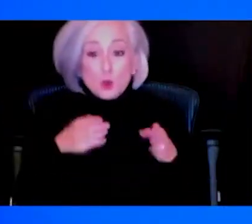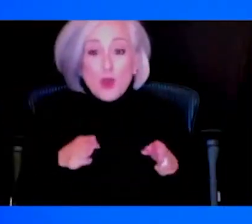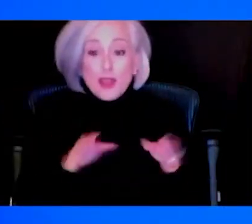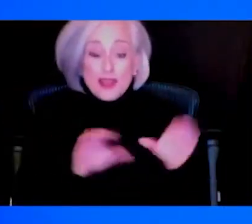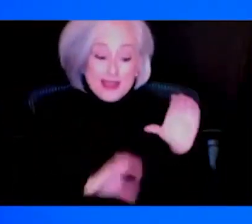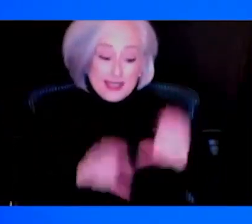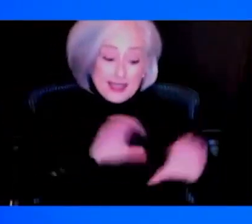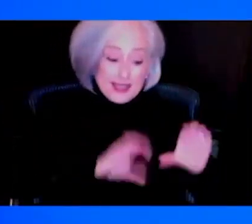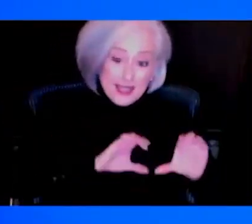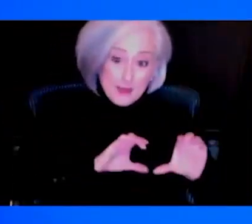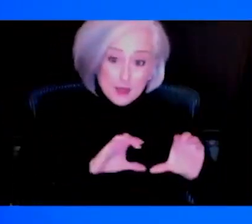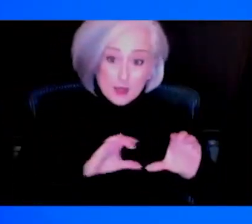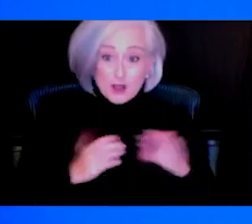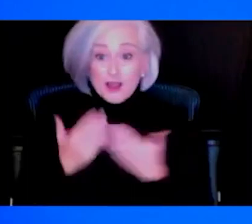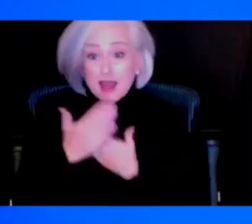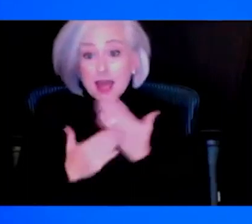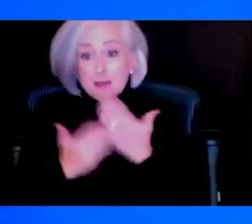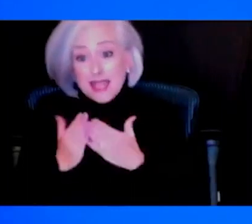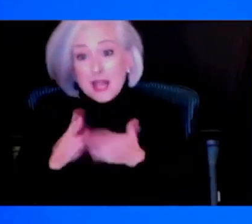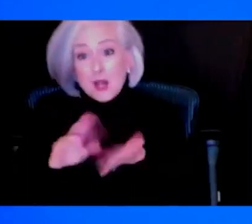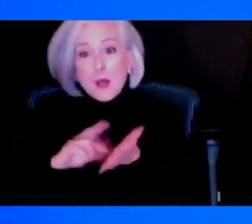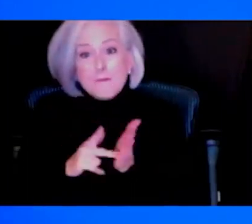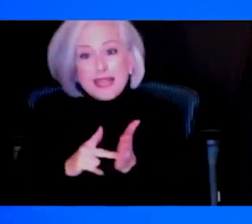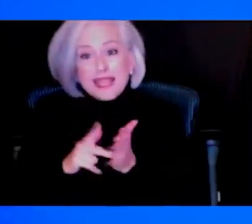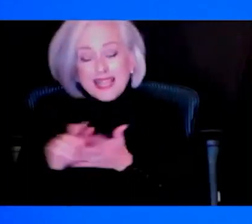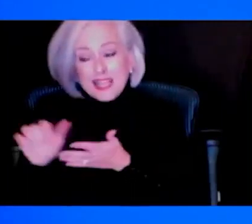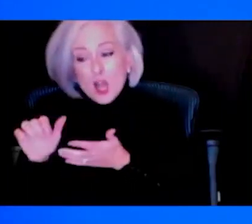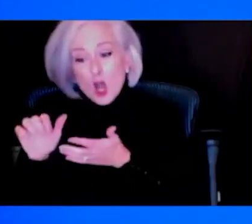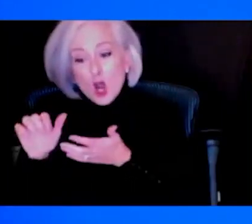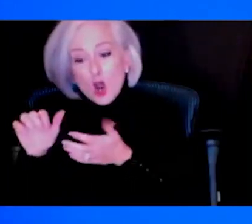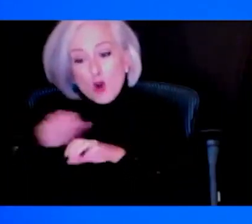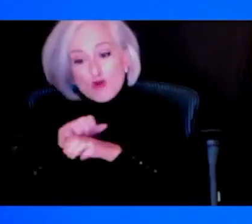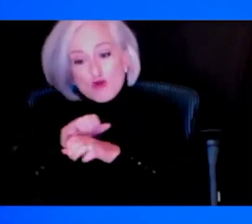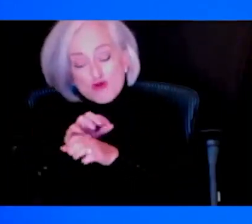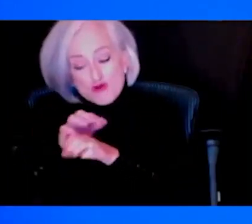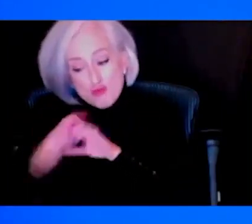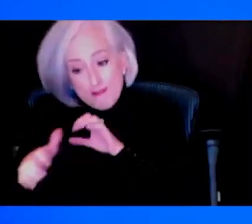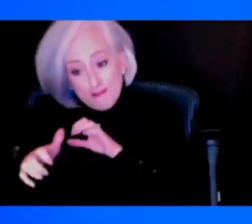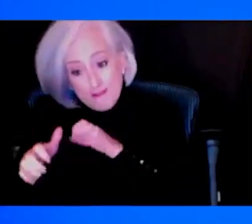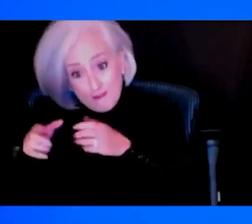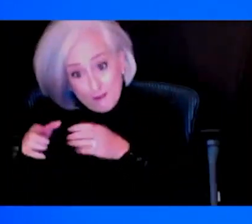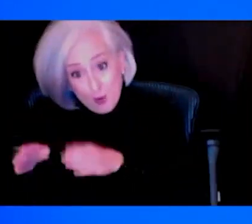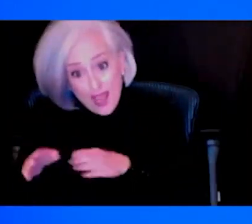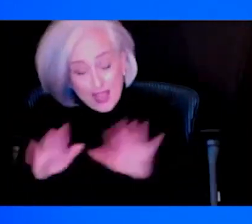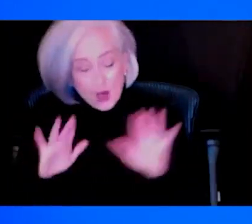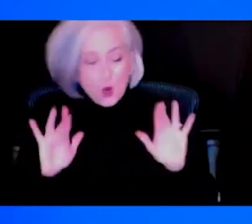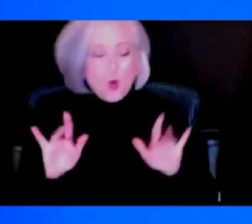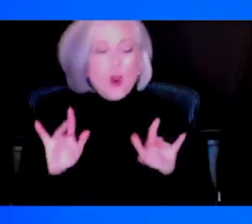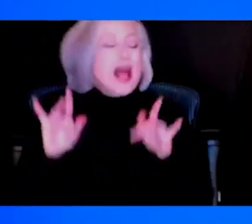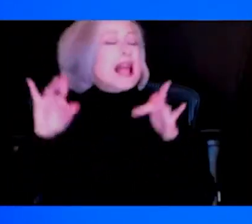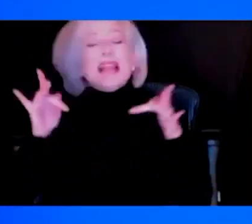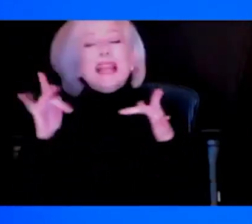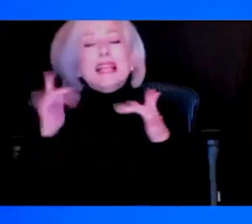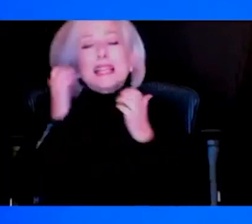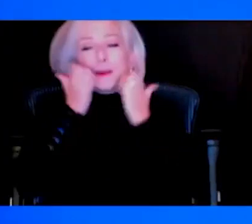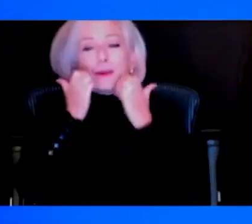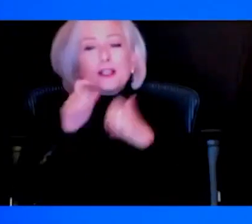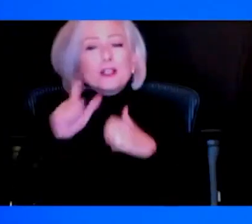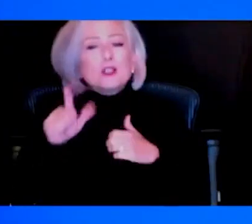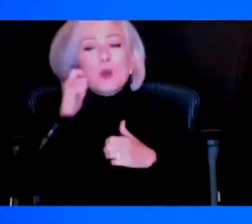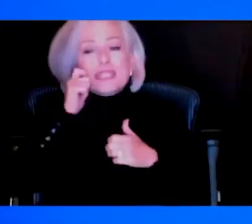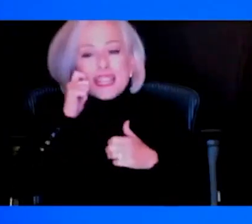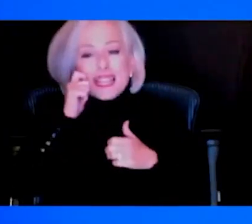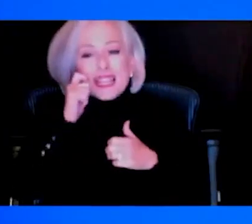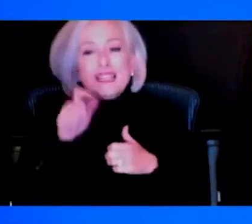And mechanical is that rough way, and then there's chemicals that kind of gently exfoliate your skin. Your skin naturally exfoliates every 28 to 45